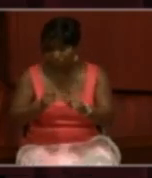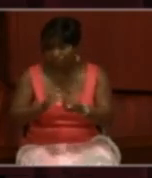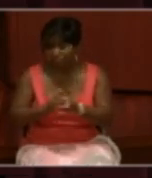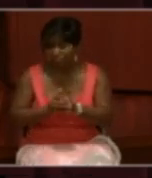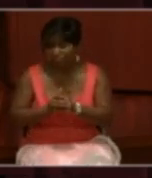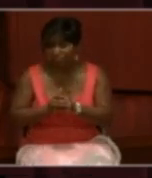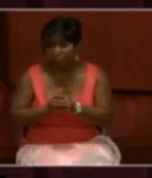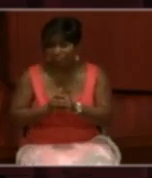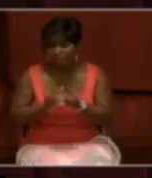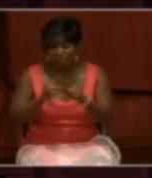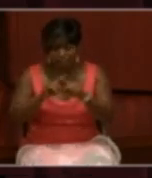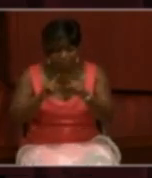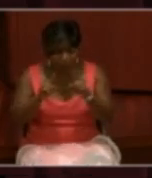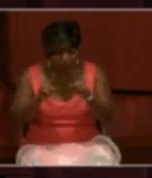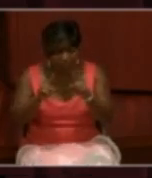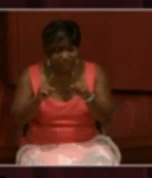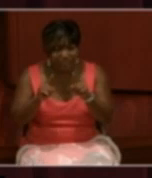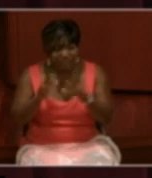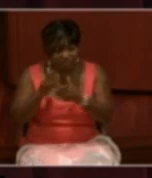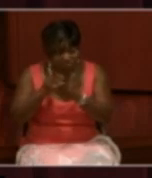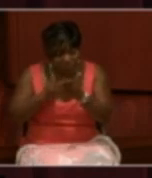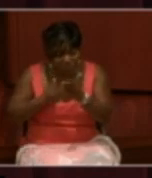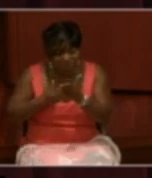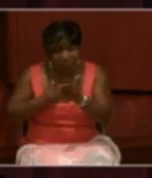there are enough accounts